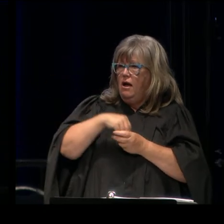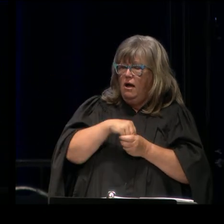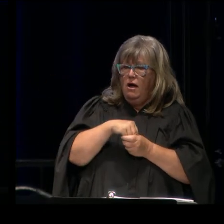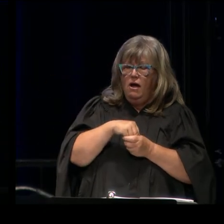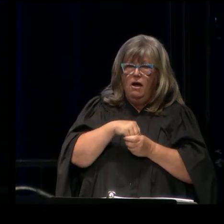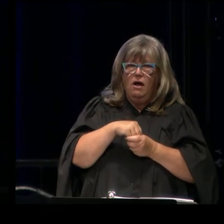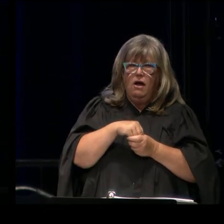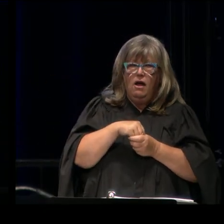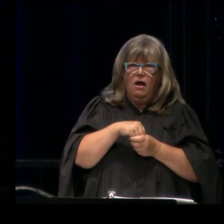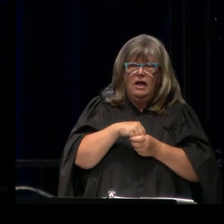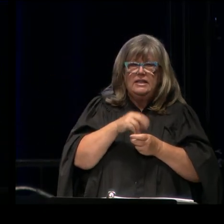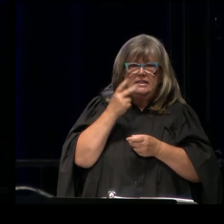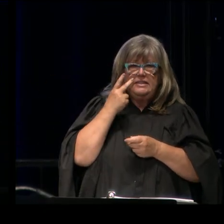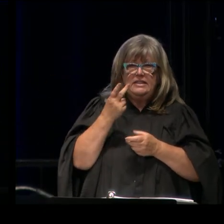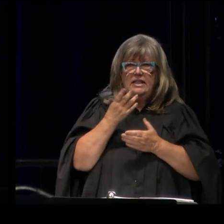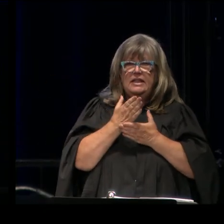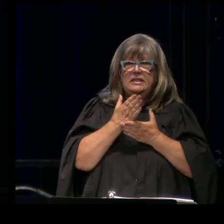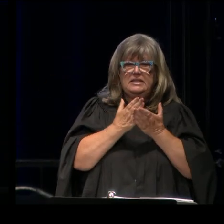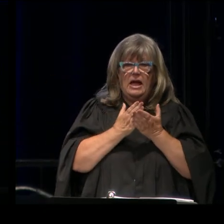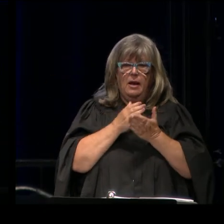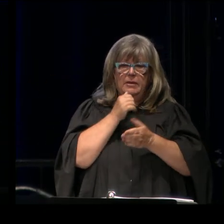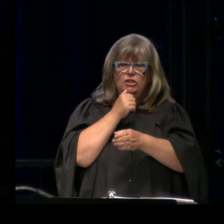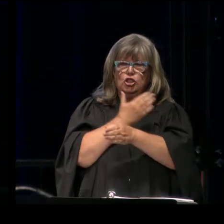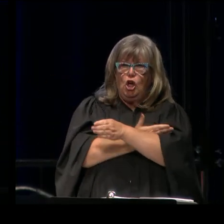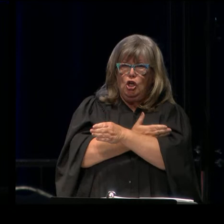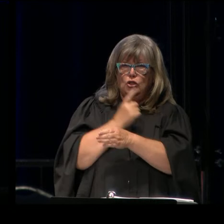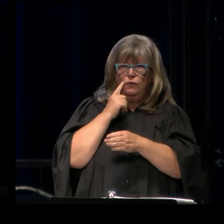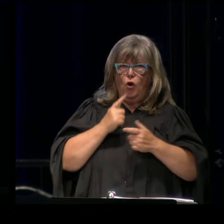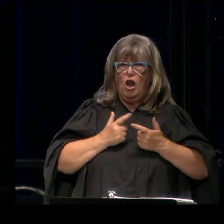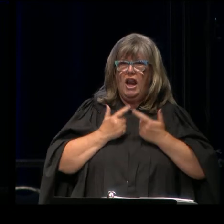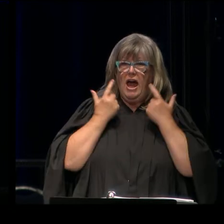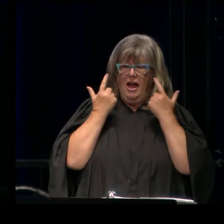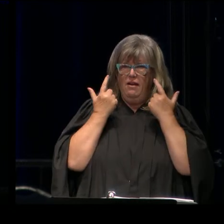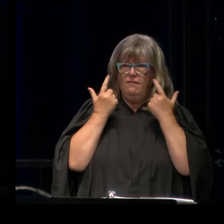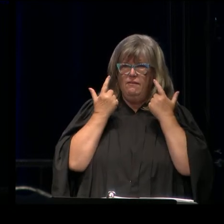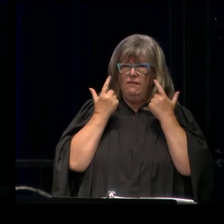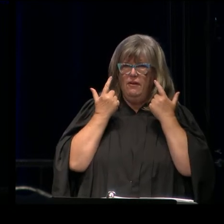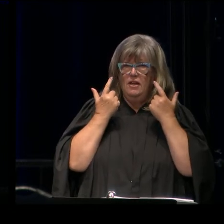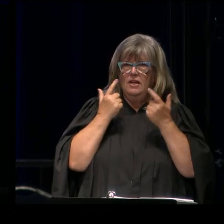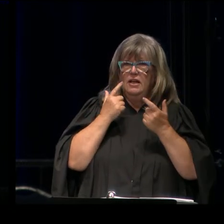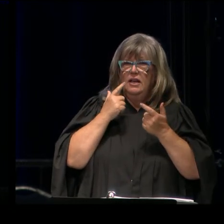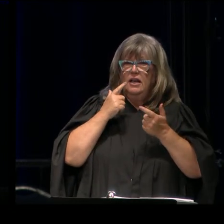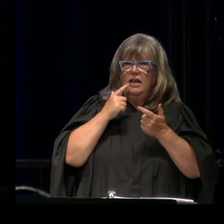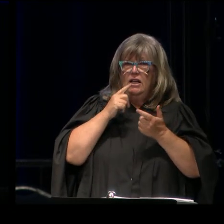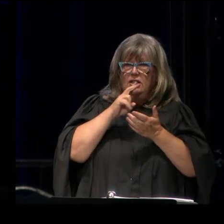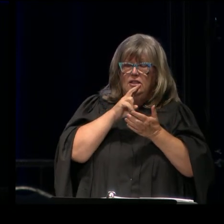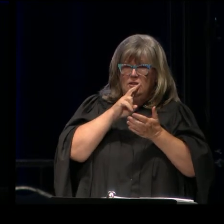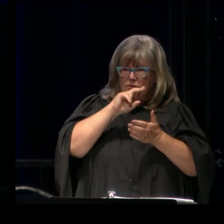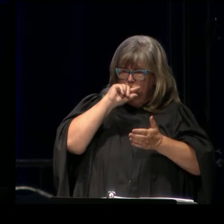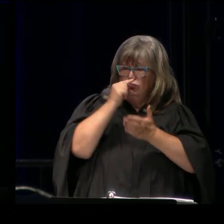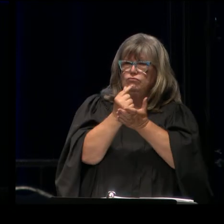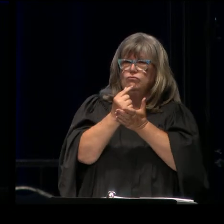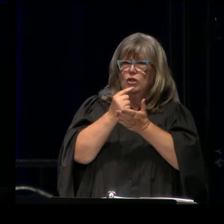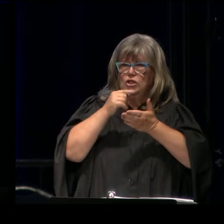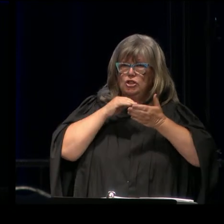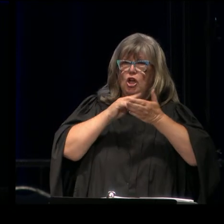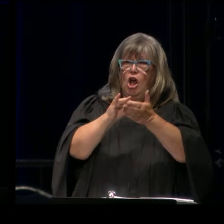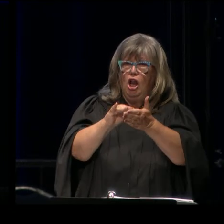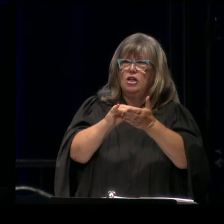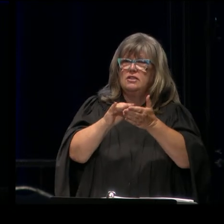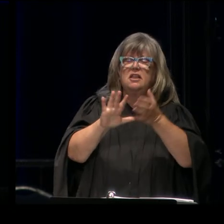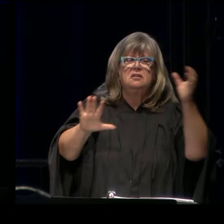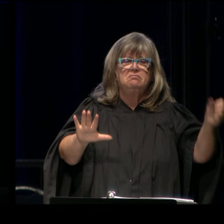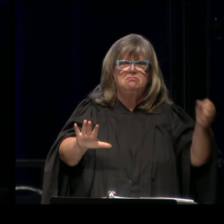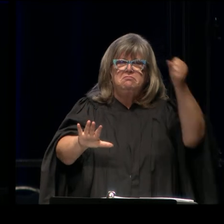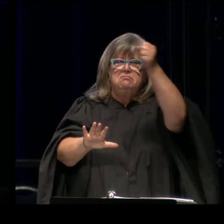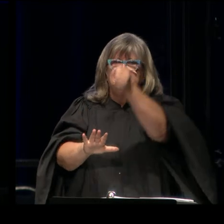of Daughters for Life scholars to join your institution. In a time, I would love to see